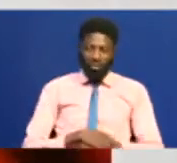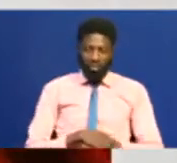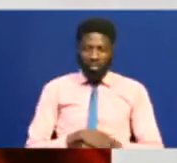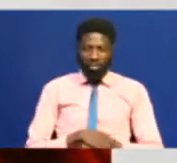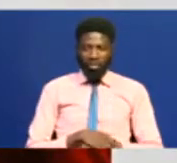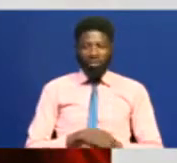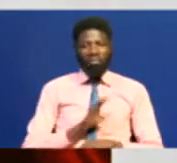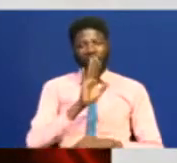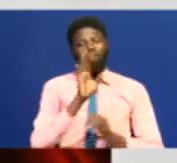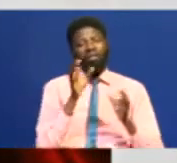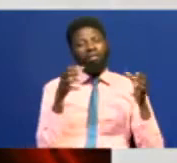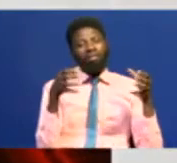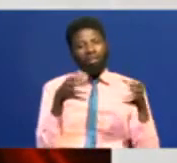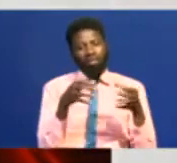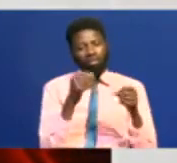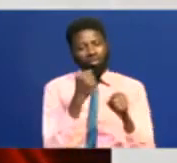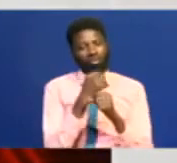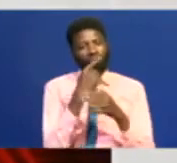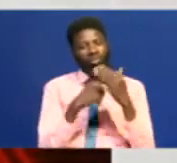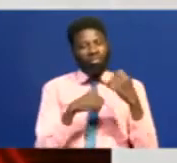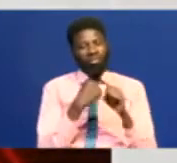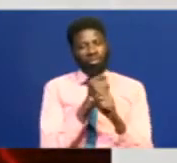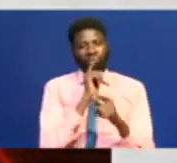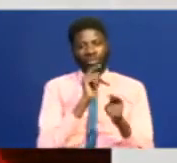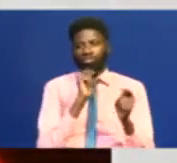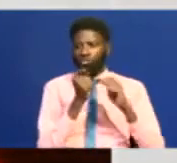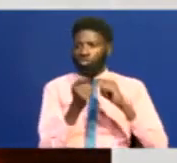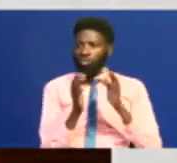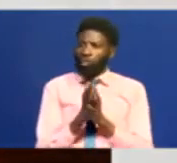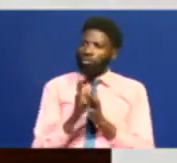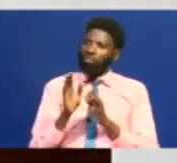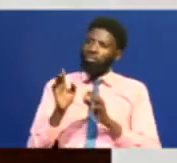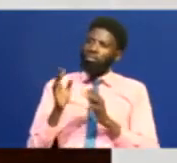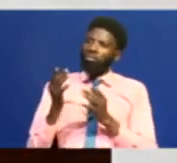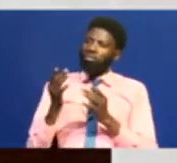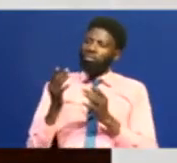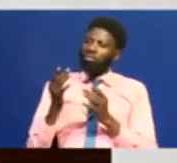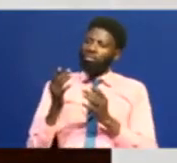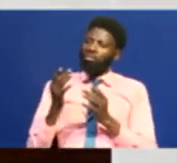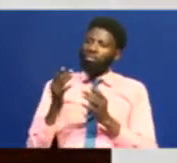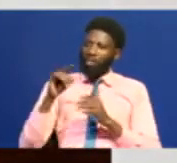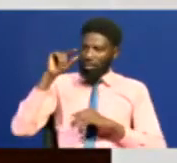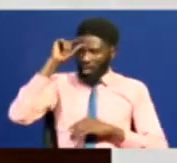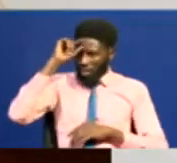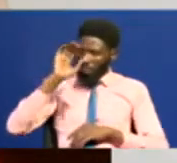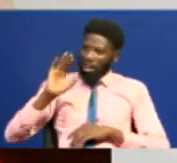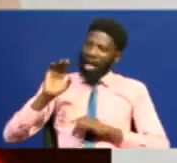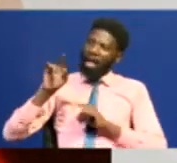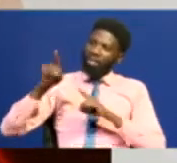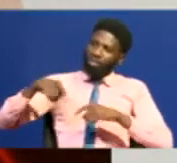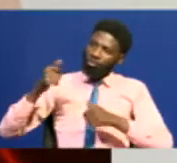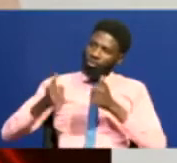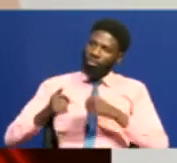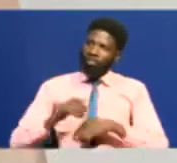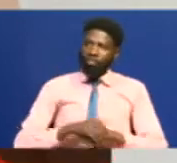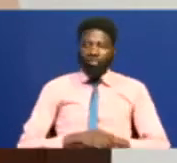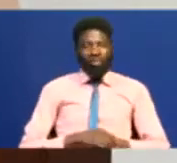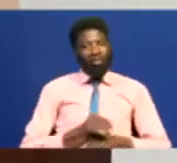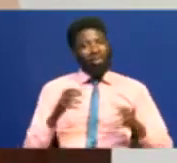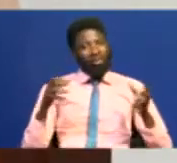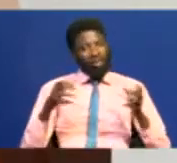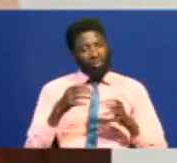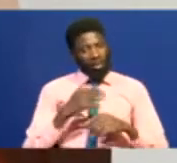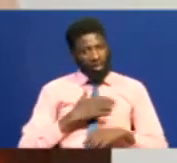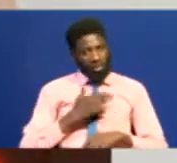company morphed to ensure that you change with those demands by the current regime? Mm-hmm. Okay, so for our company, as I